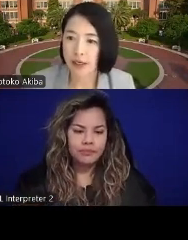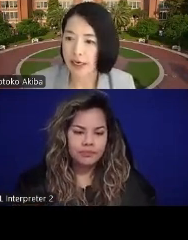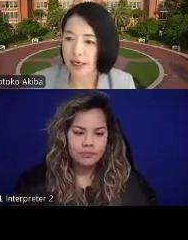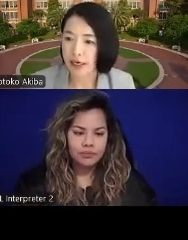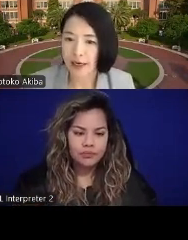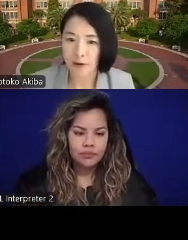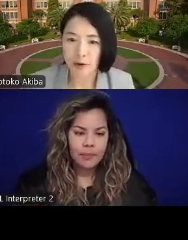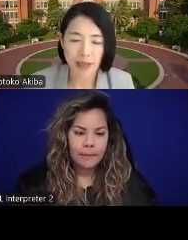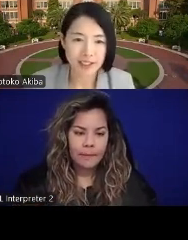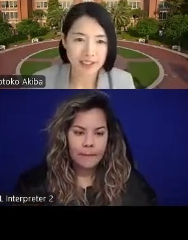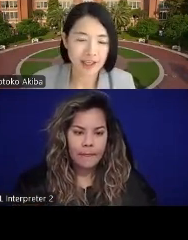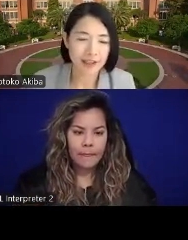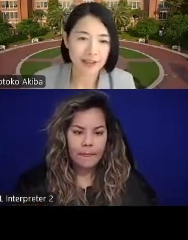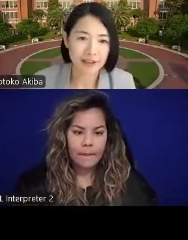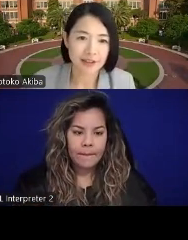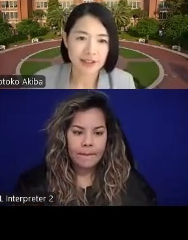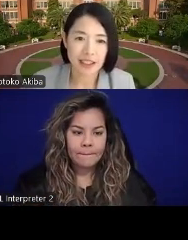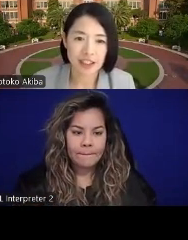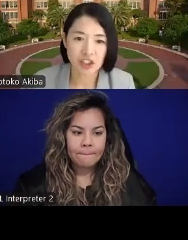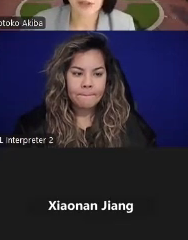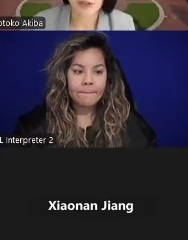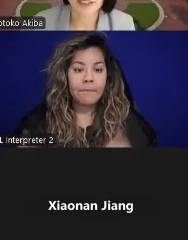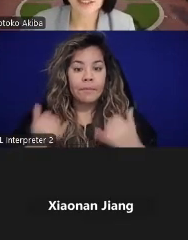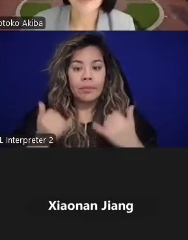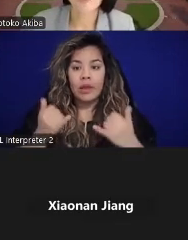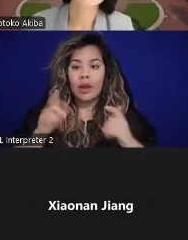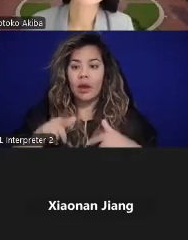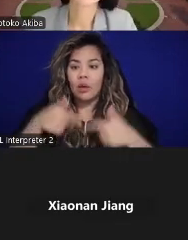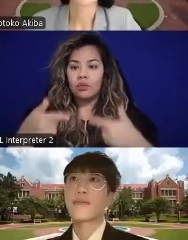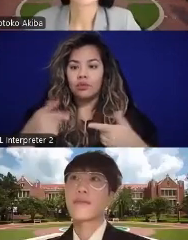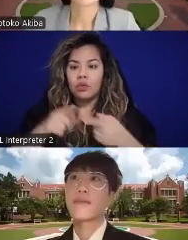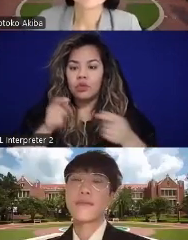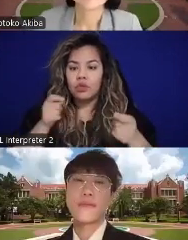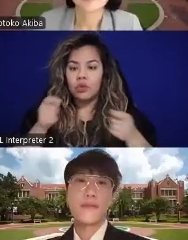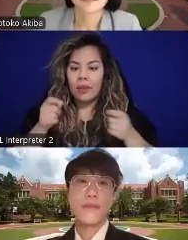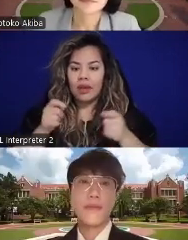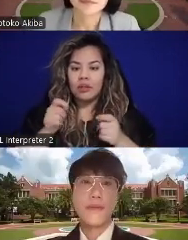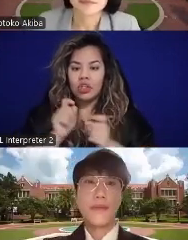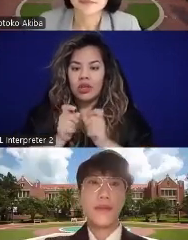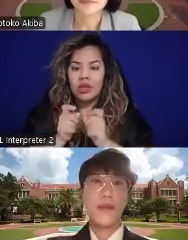to our managing editor, Xiaonan.